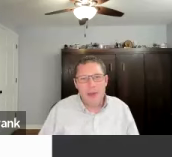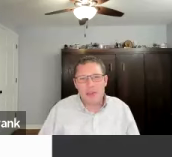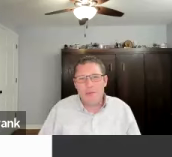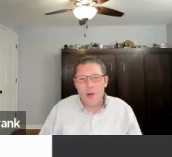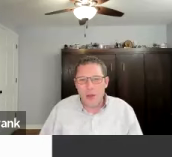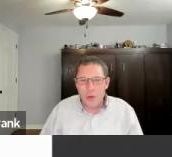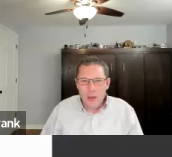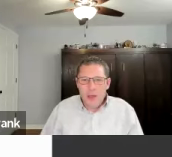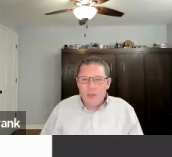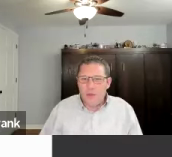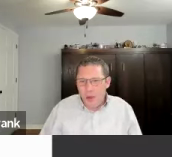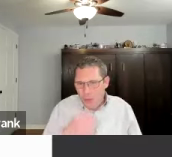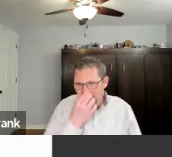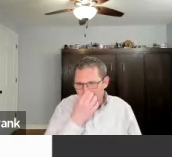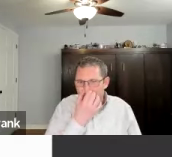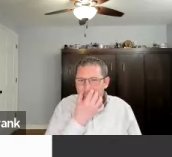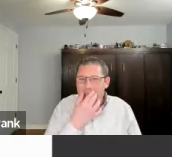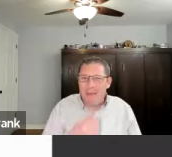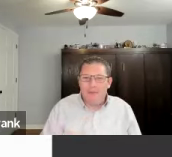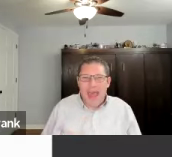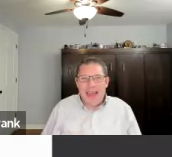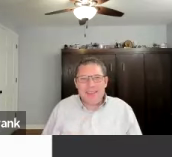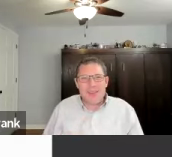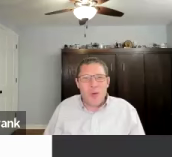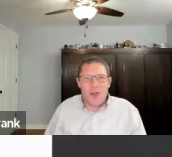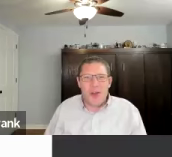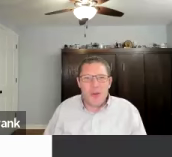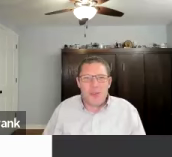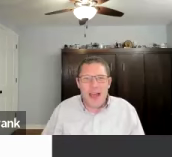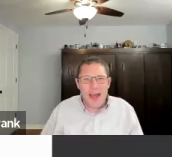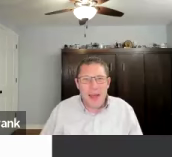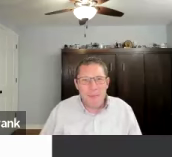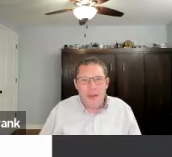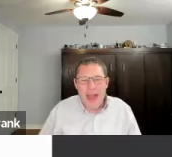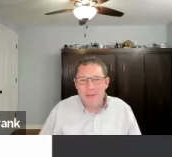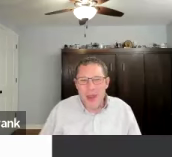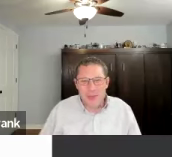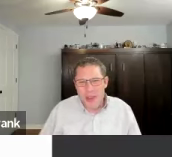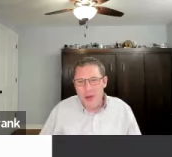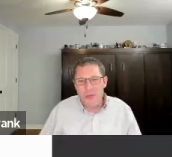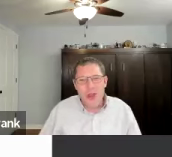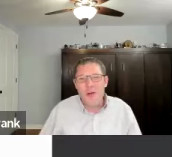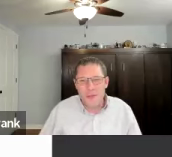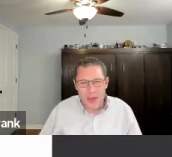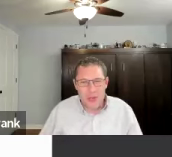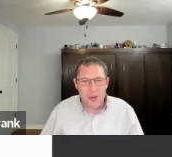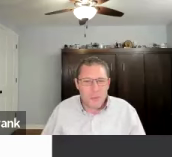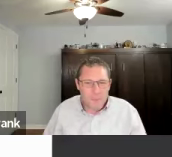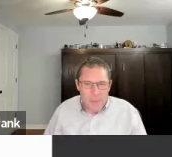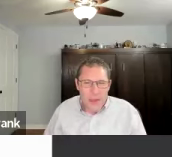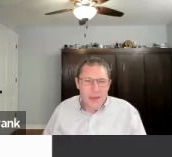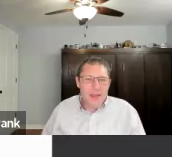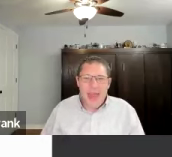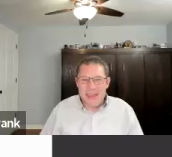that information for you. So don't make up facts or don't provide information that you don't know to be